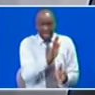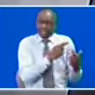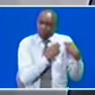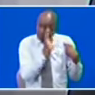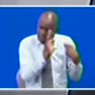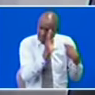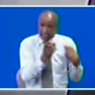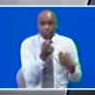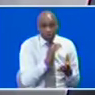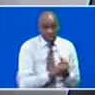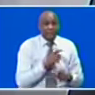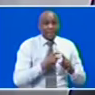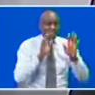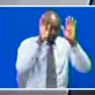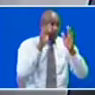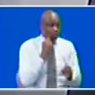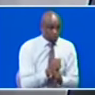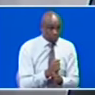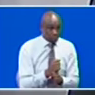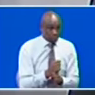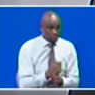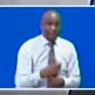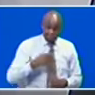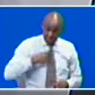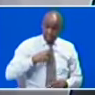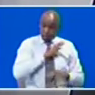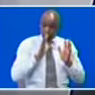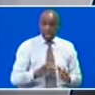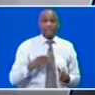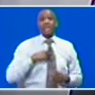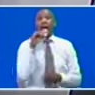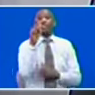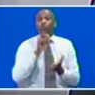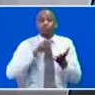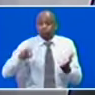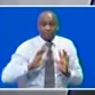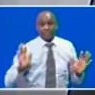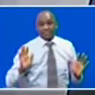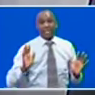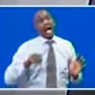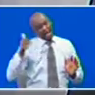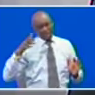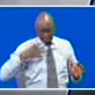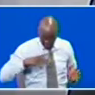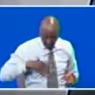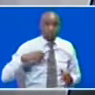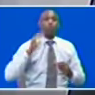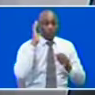part of it, but it's a very important job, then we have no choice as a commission than to ask you to step aside and to leave other people